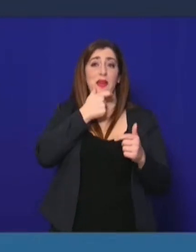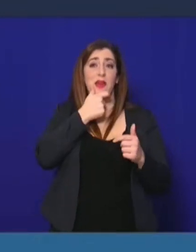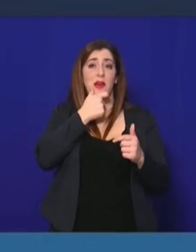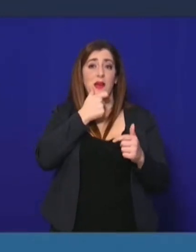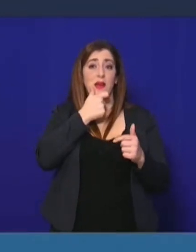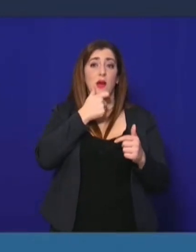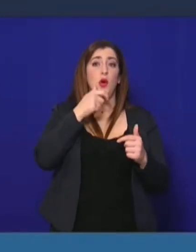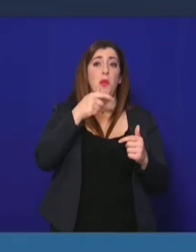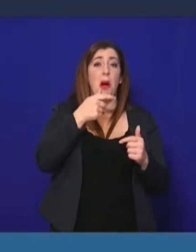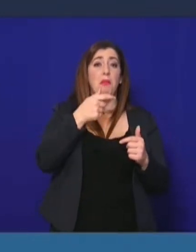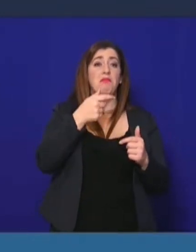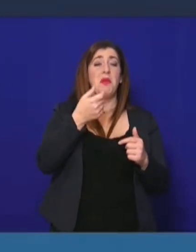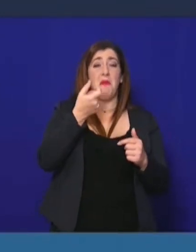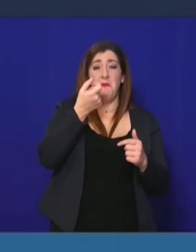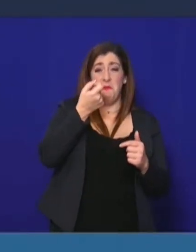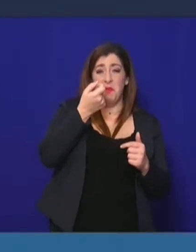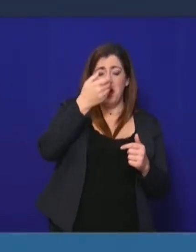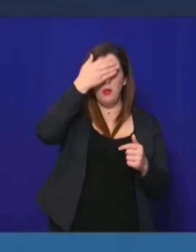fil-komunità.